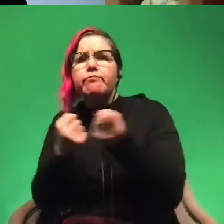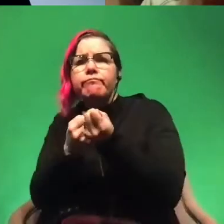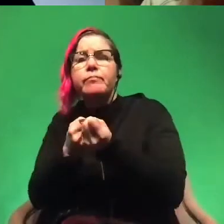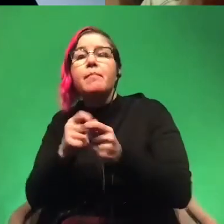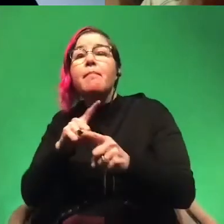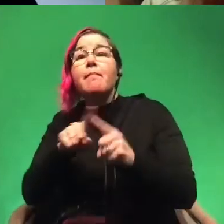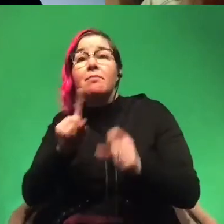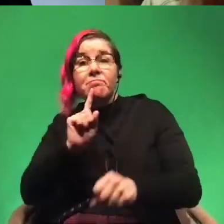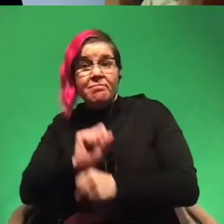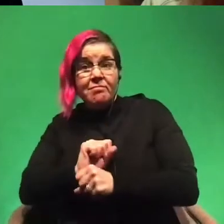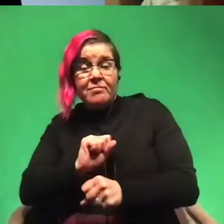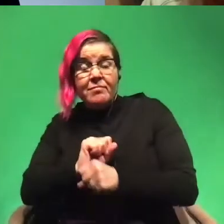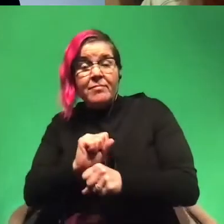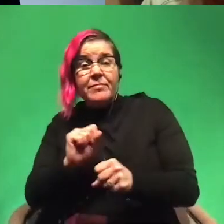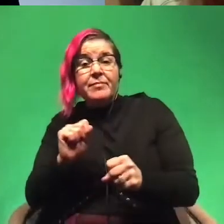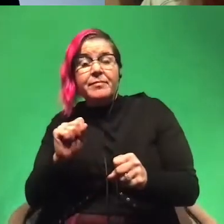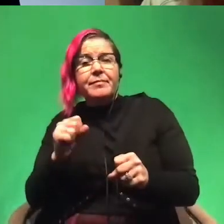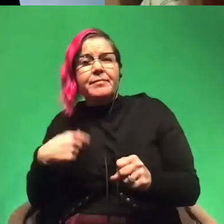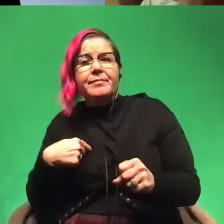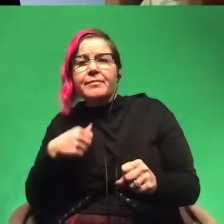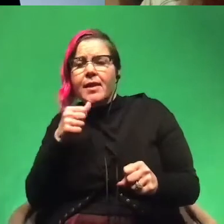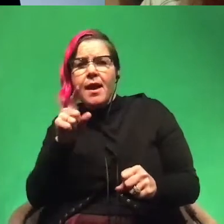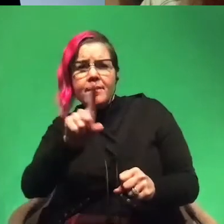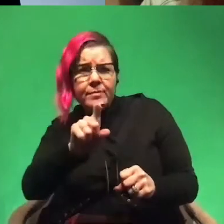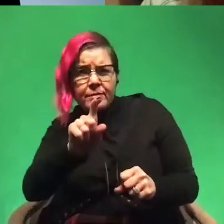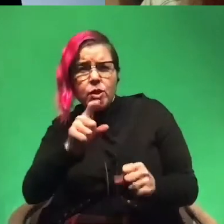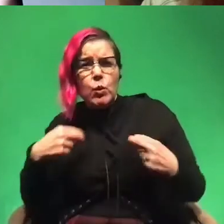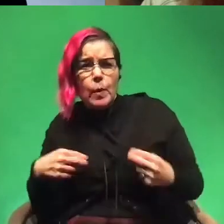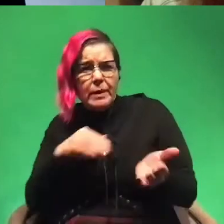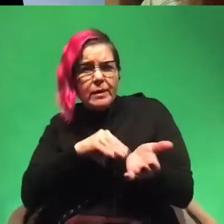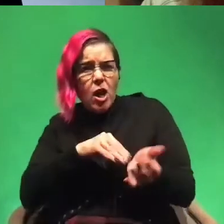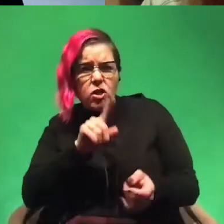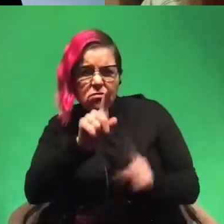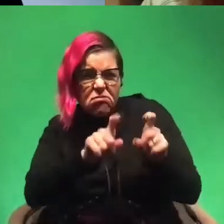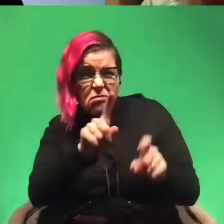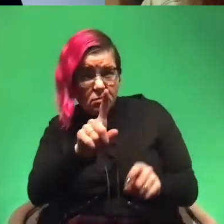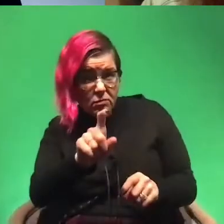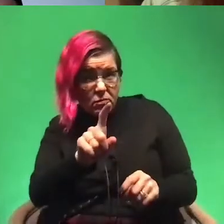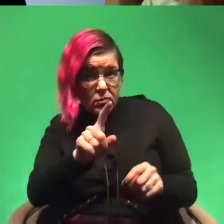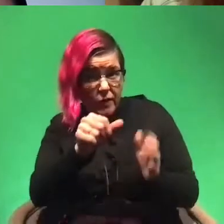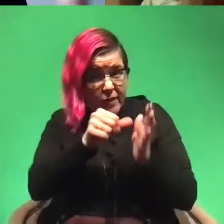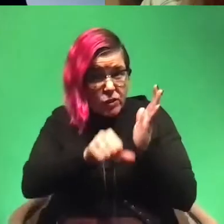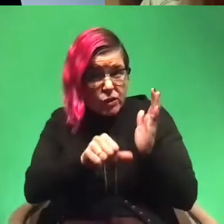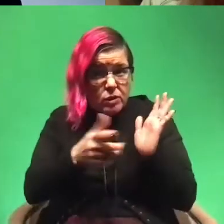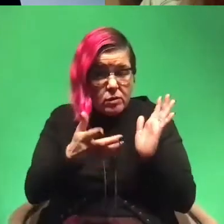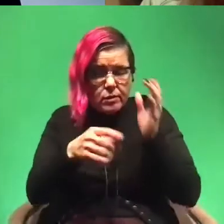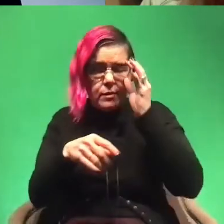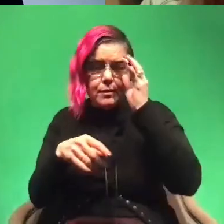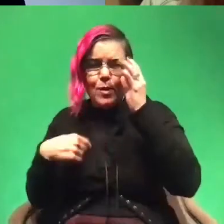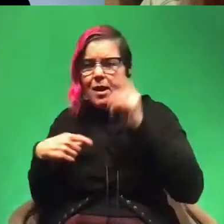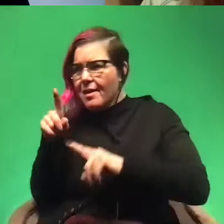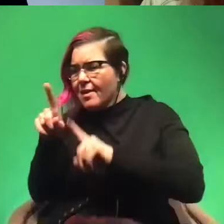day, we're not questioning our human doctors when it comes to like doing surgery. So why are we